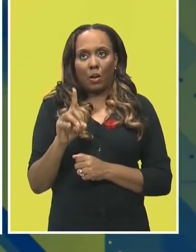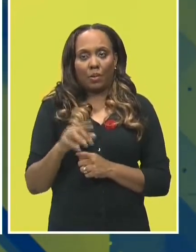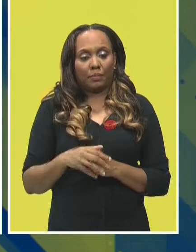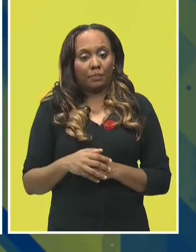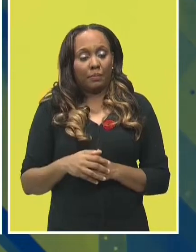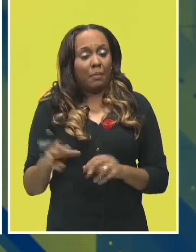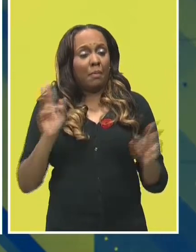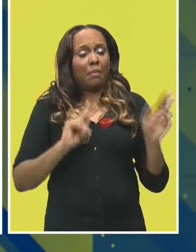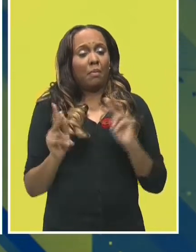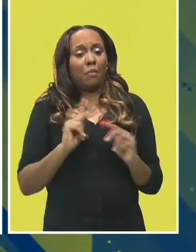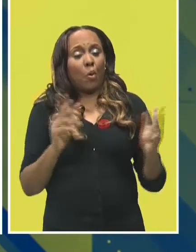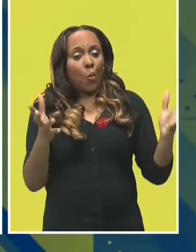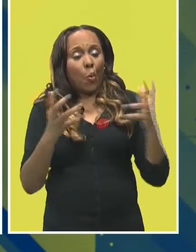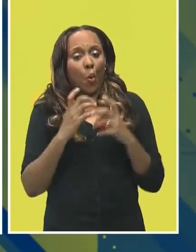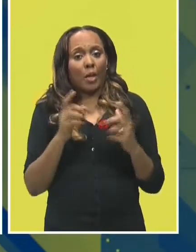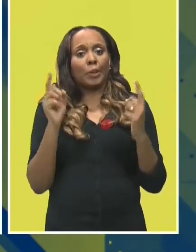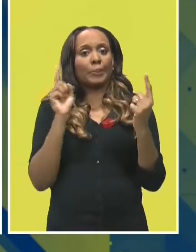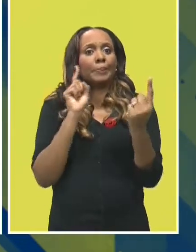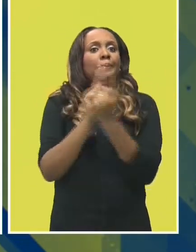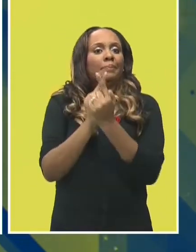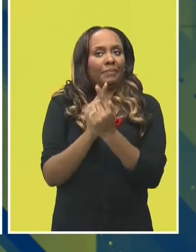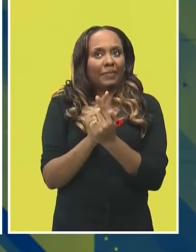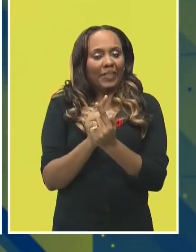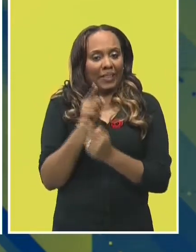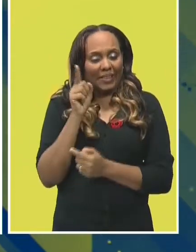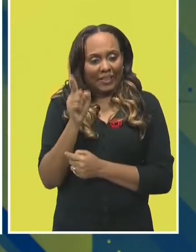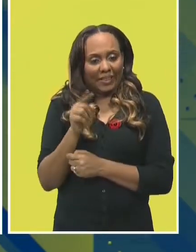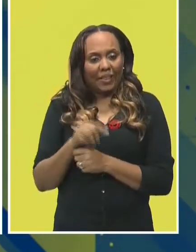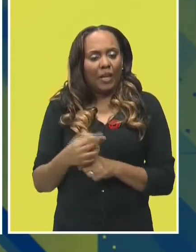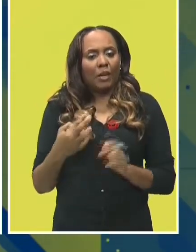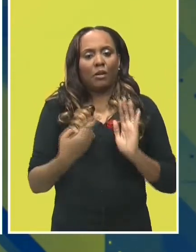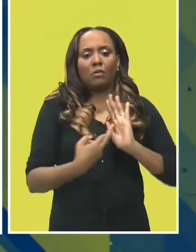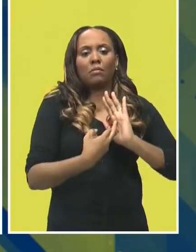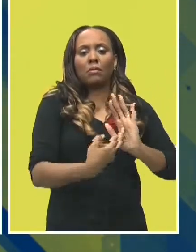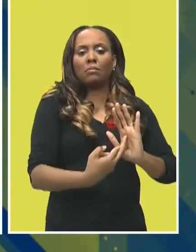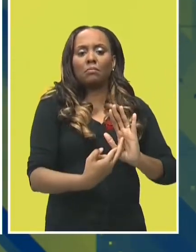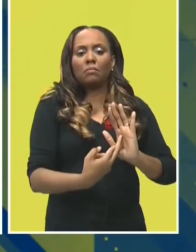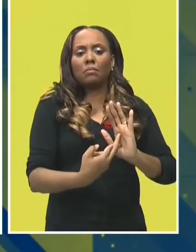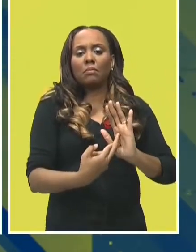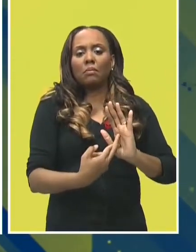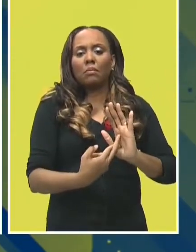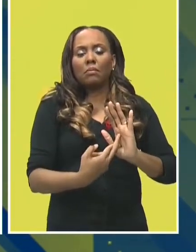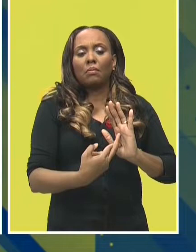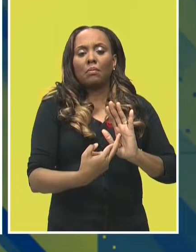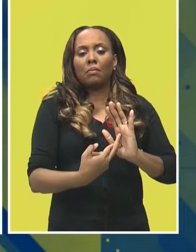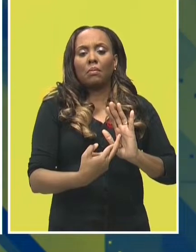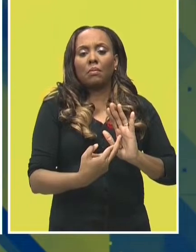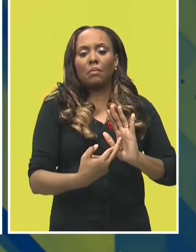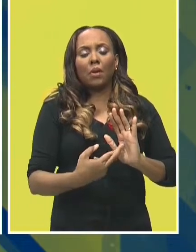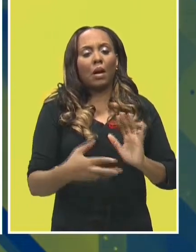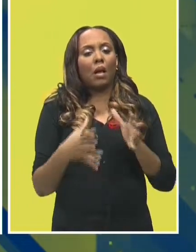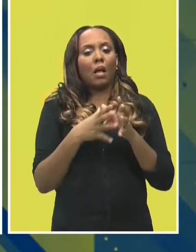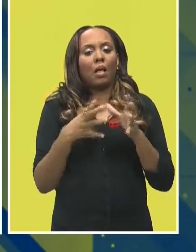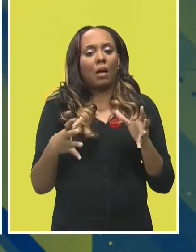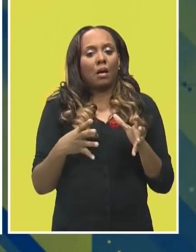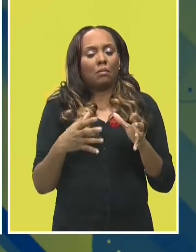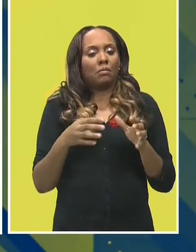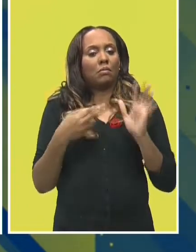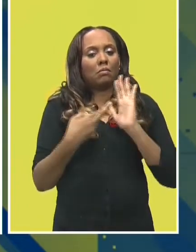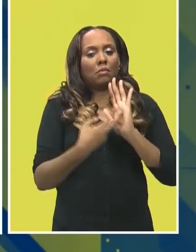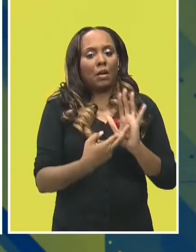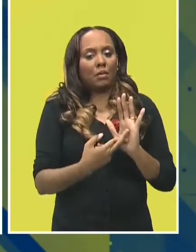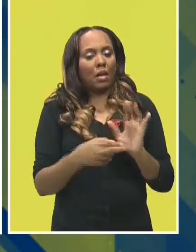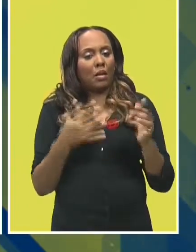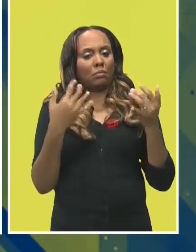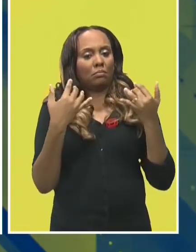sought after outside of the Caribbean as well. Sobers representing Nottinghamshire in addition to his stints with Radcliffe Cricket Club at Norton